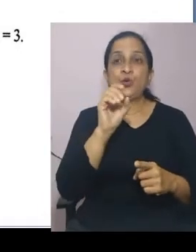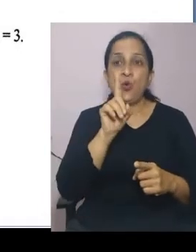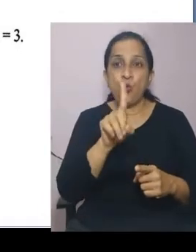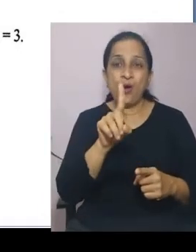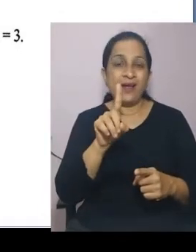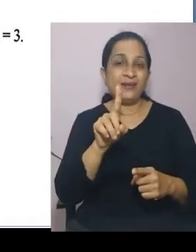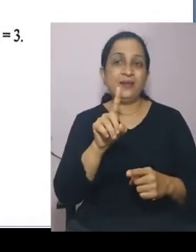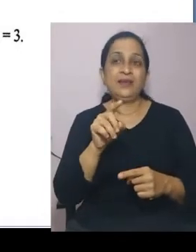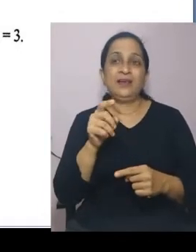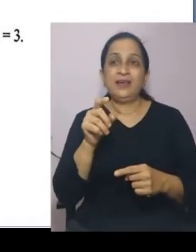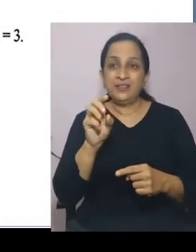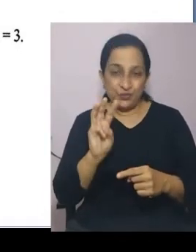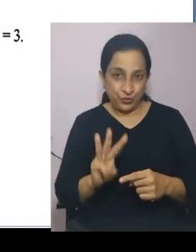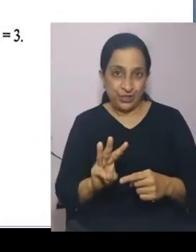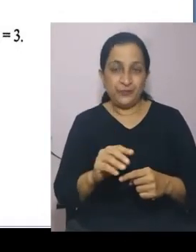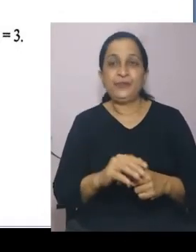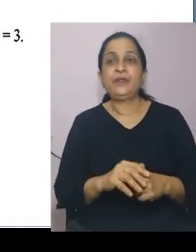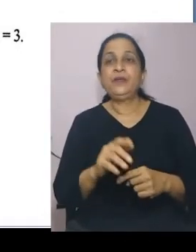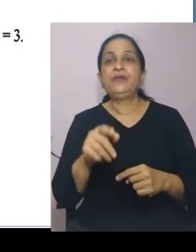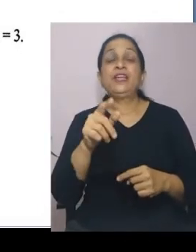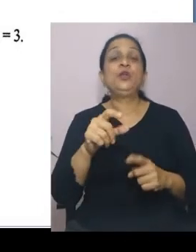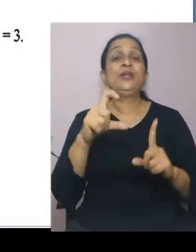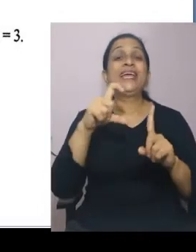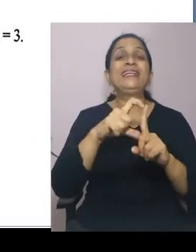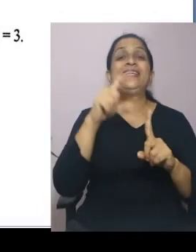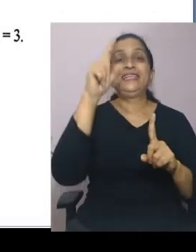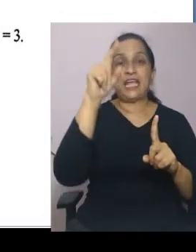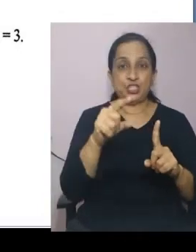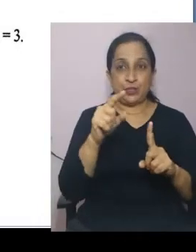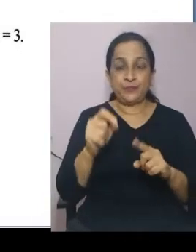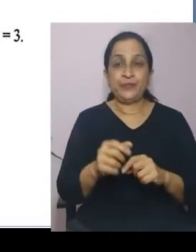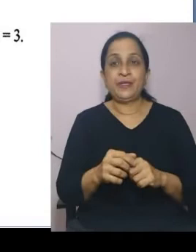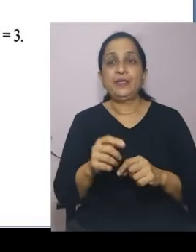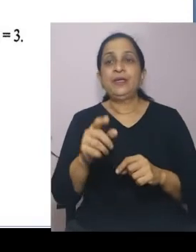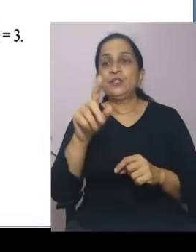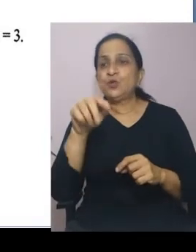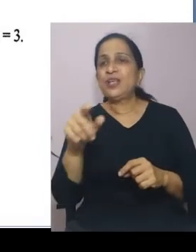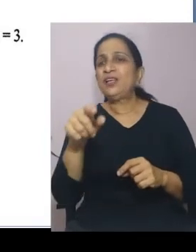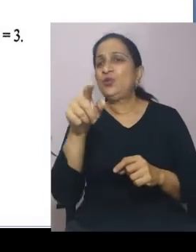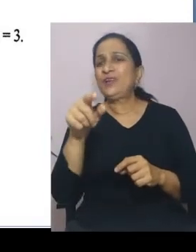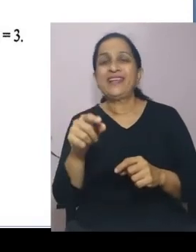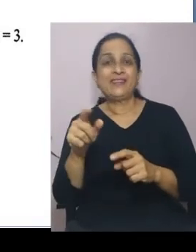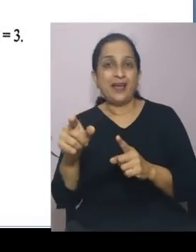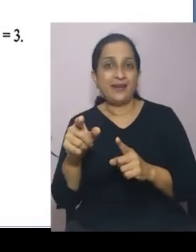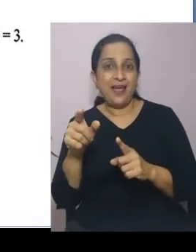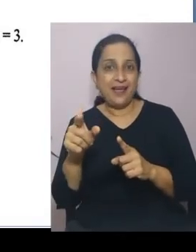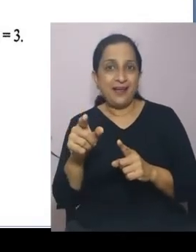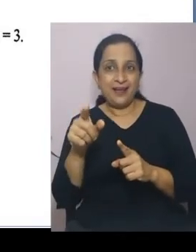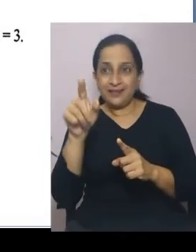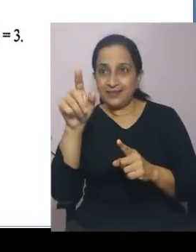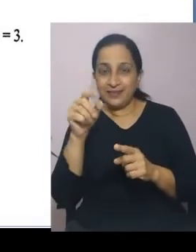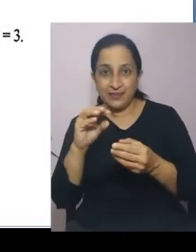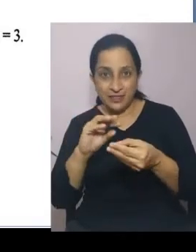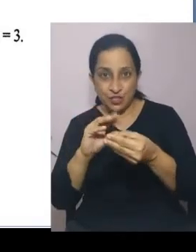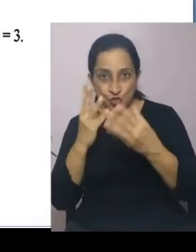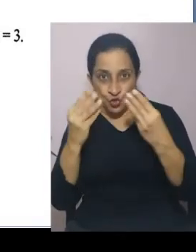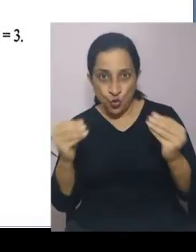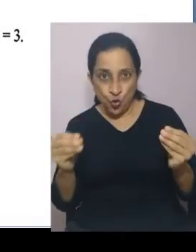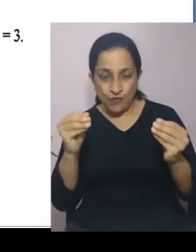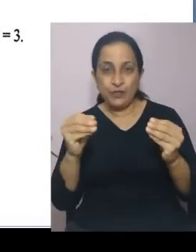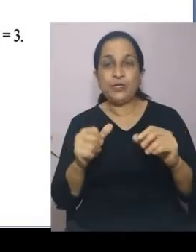1 and 3. Okay, then you get the value of d dash. And do d dash by d, you will get the value of